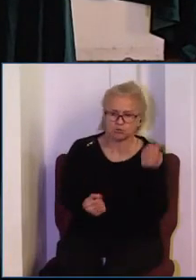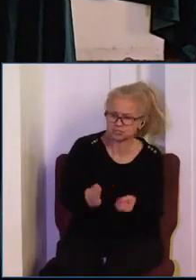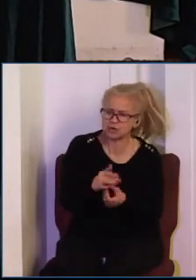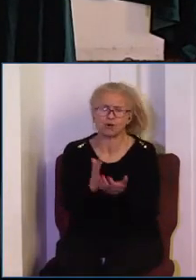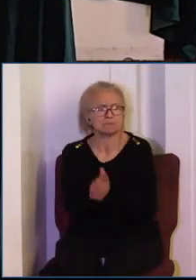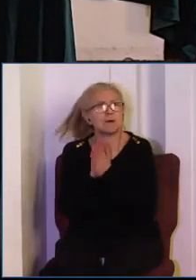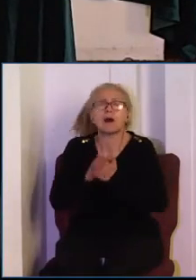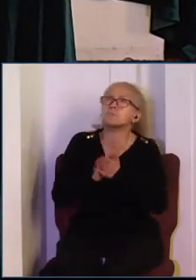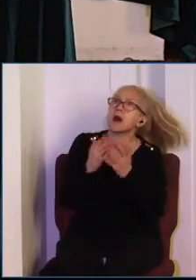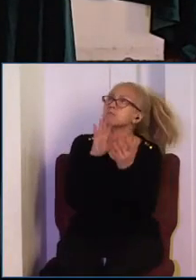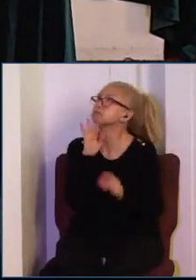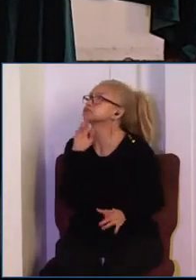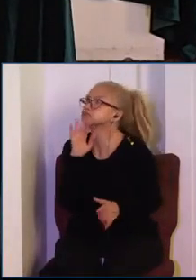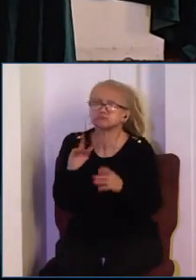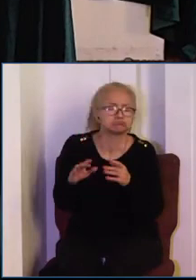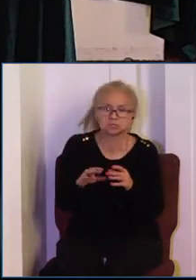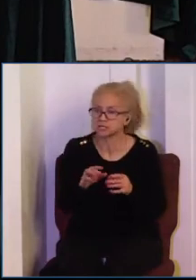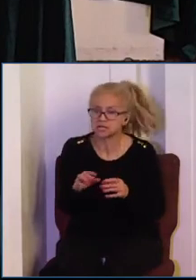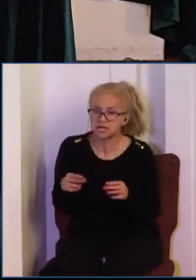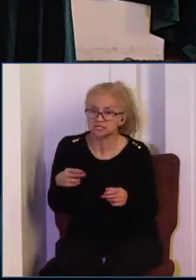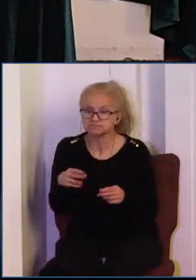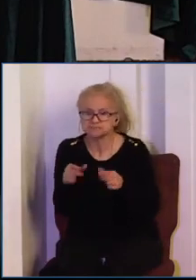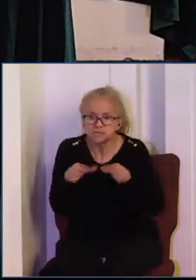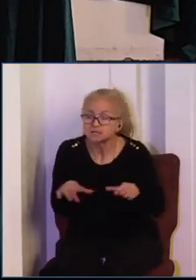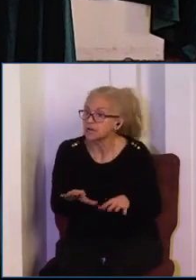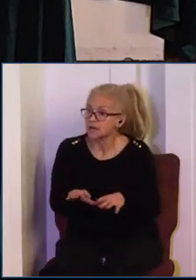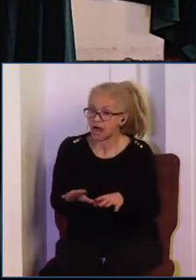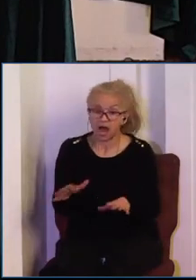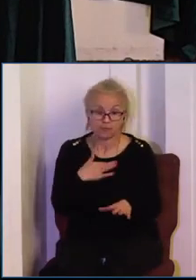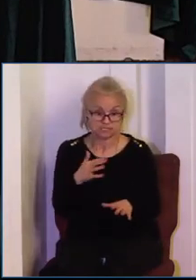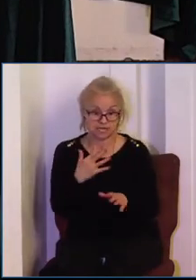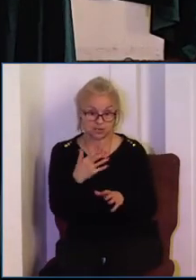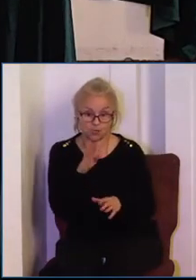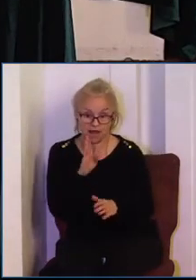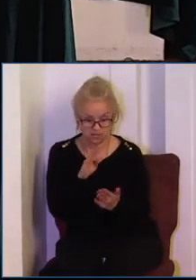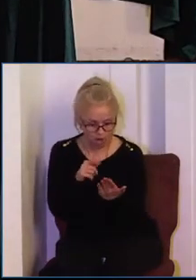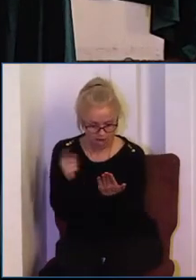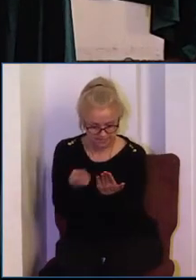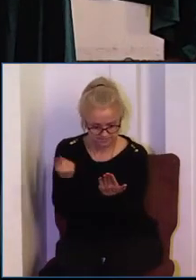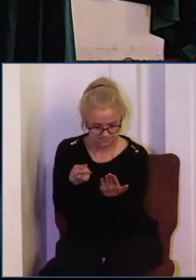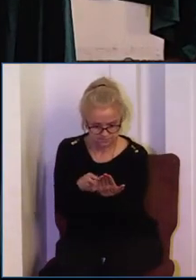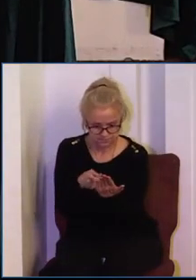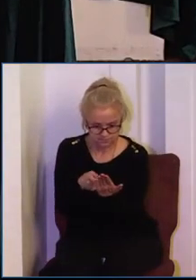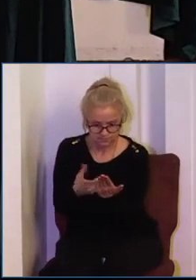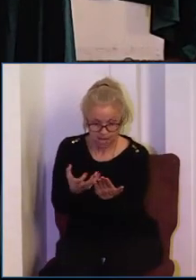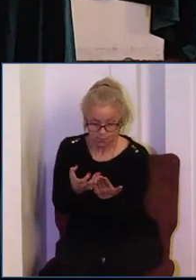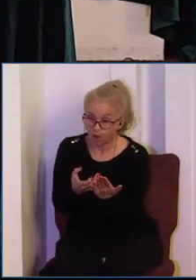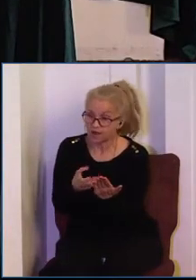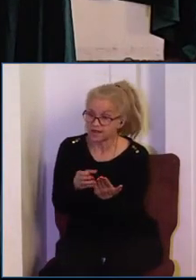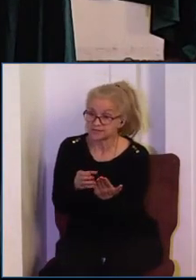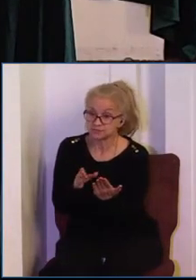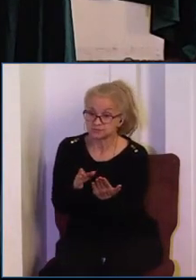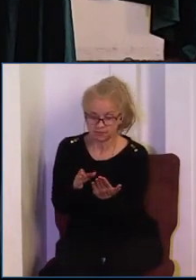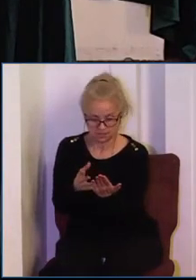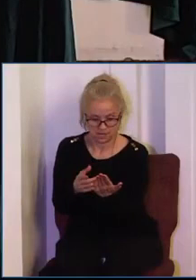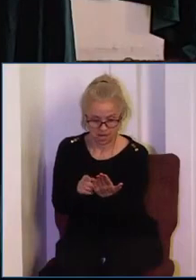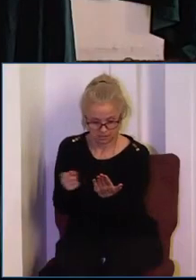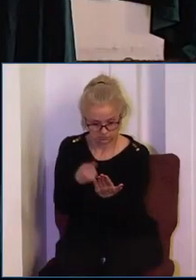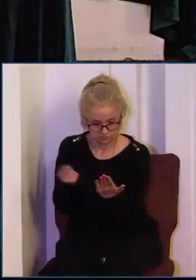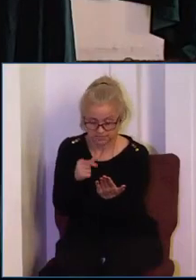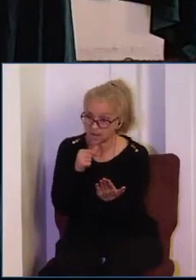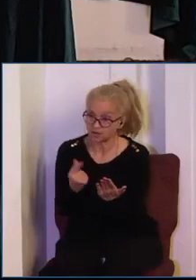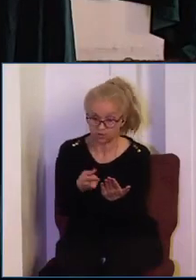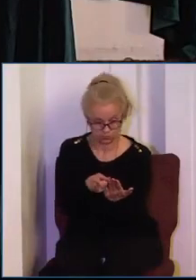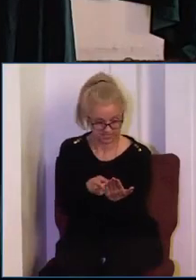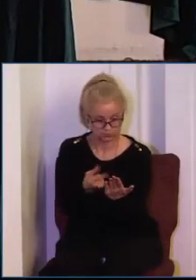worship. And then when I was like, oh my God, I want to be. I mean, I read not only